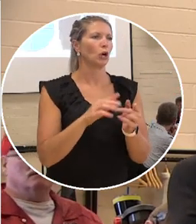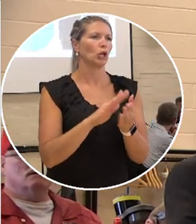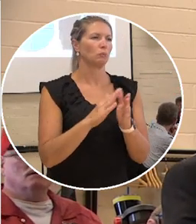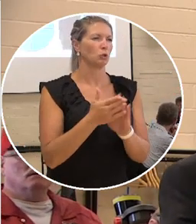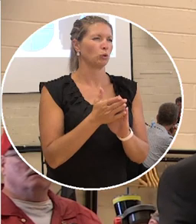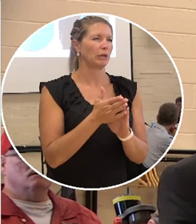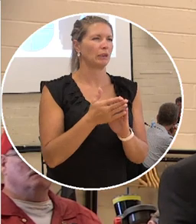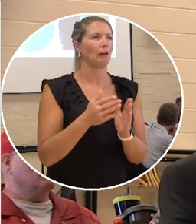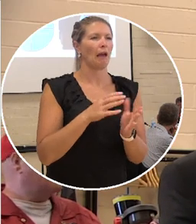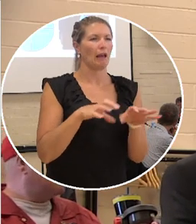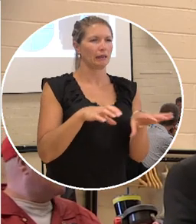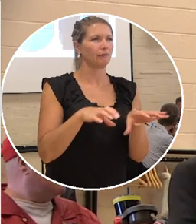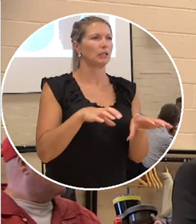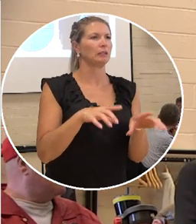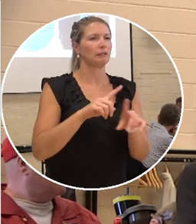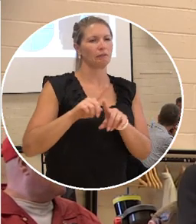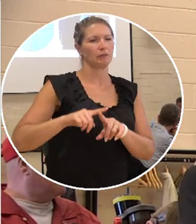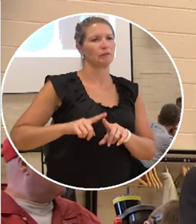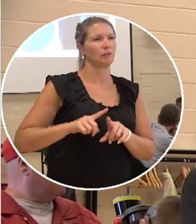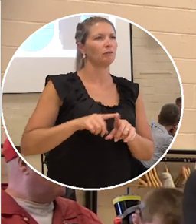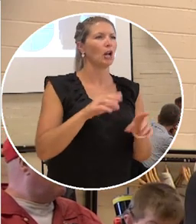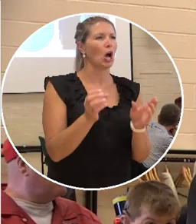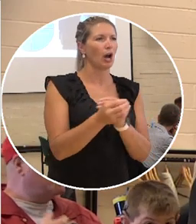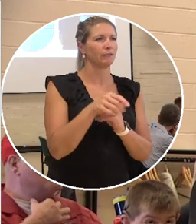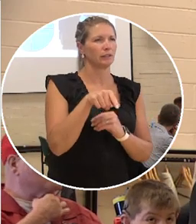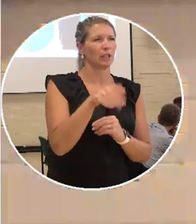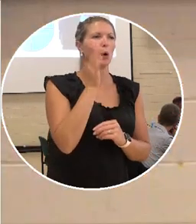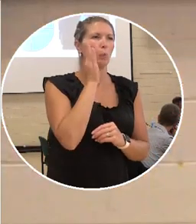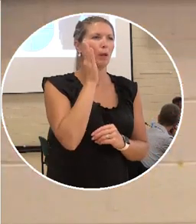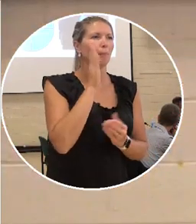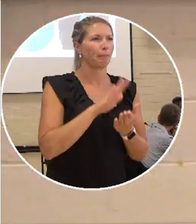Thank you, Terry. Trustee Carter.